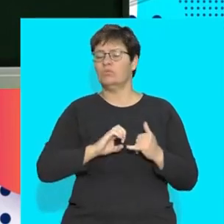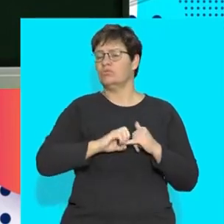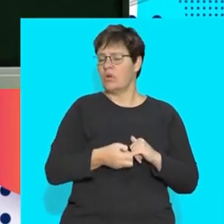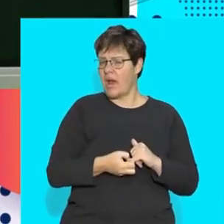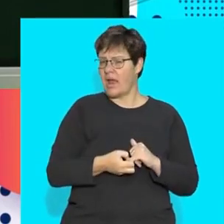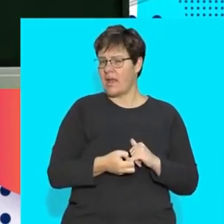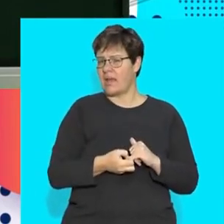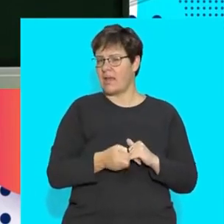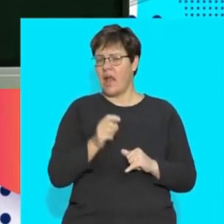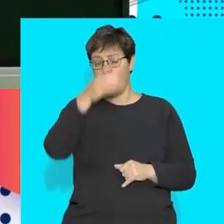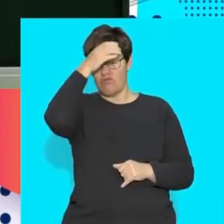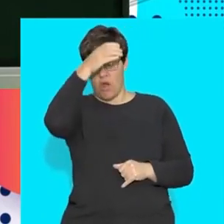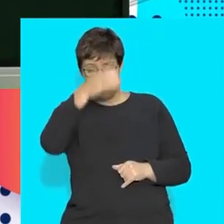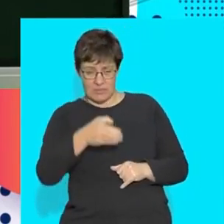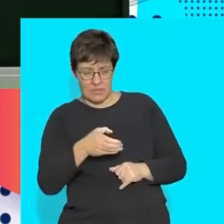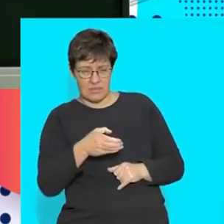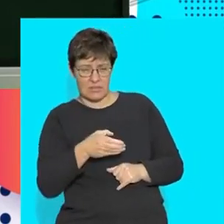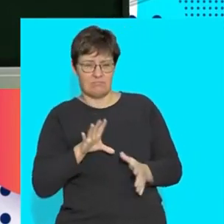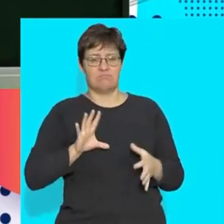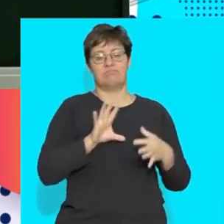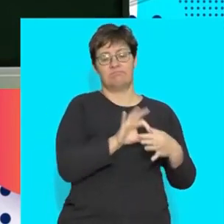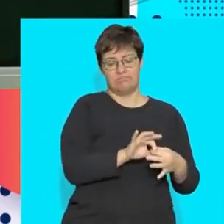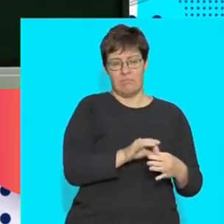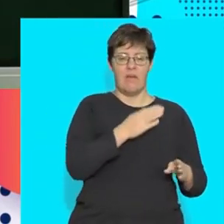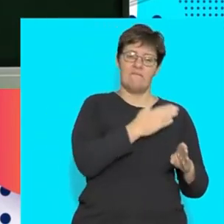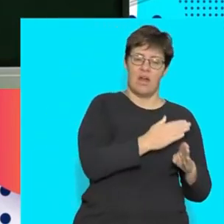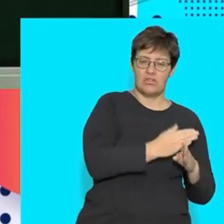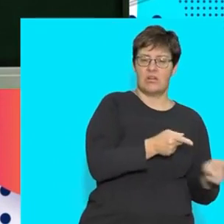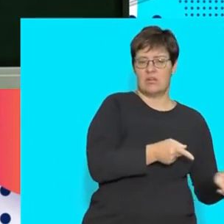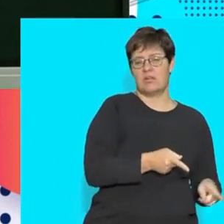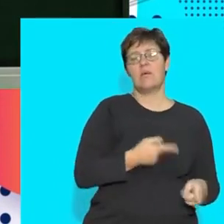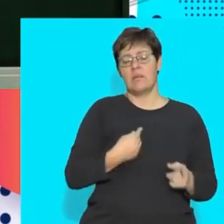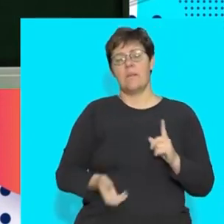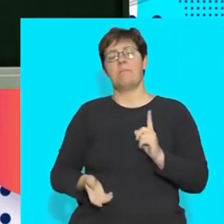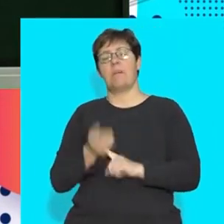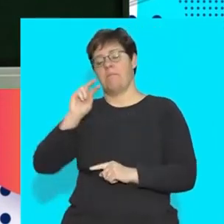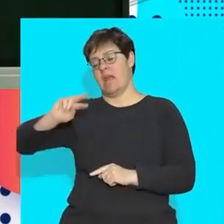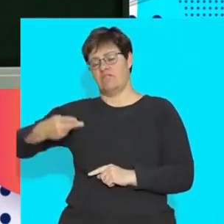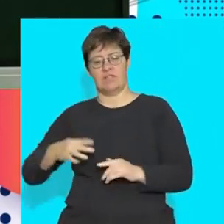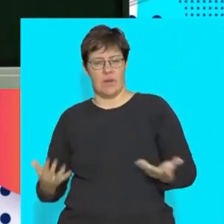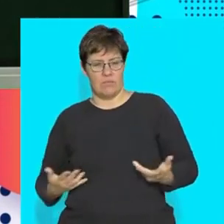far, and try to apply these concepts of what a function is and how do I get